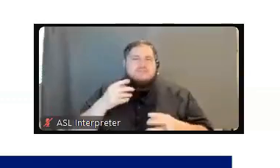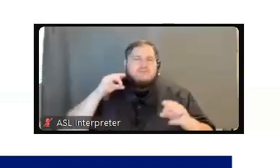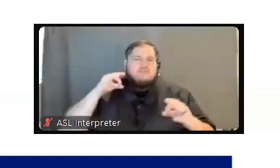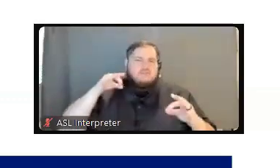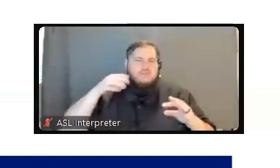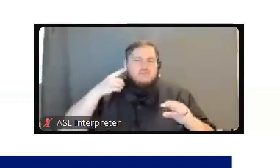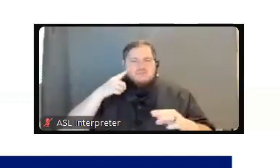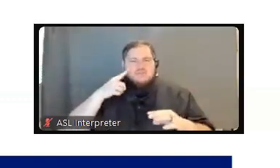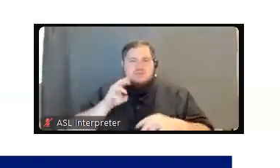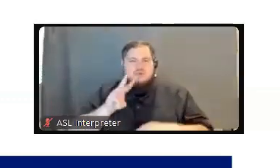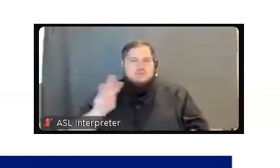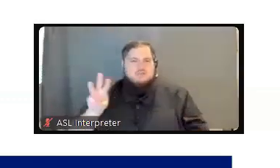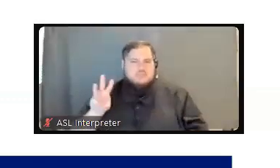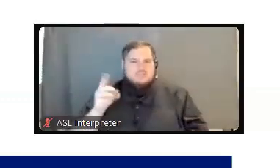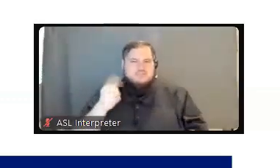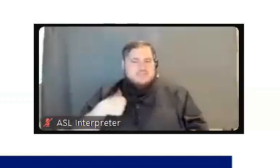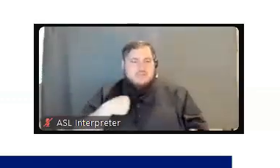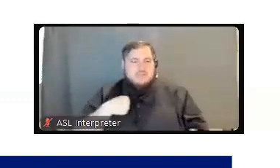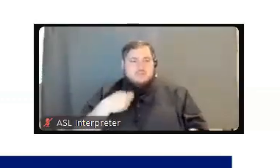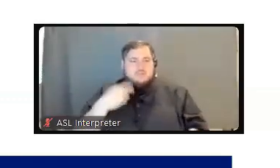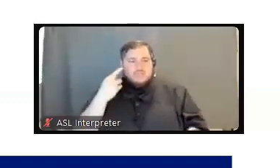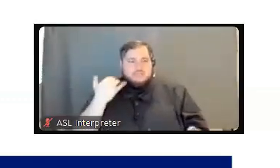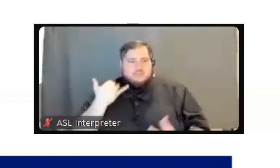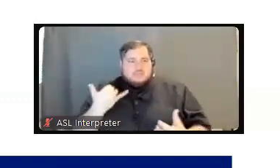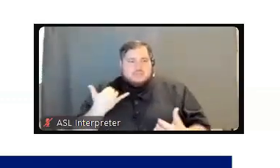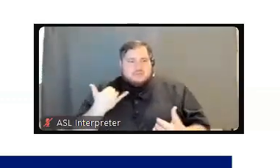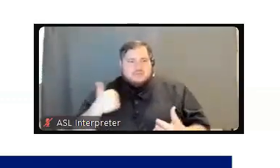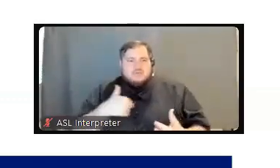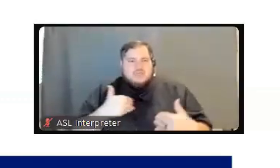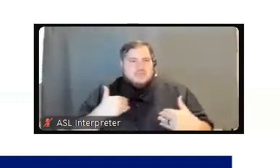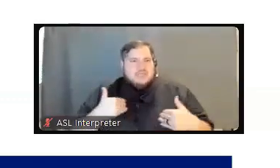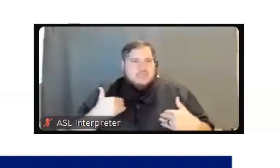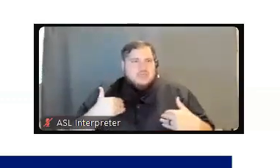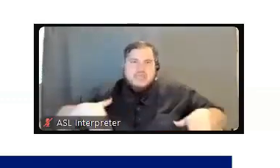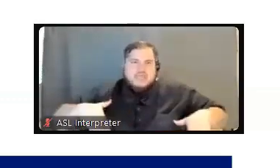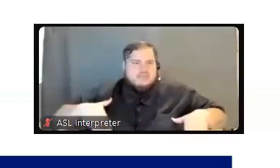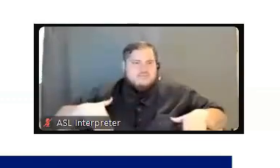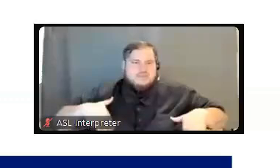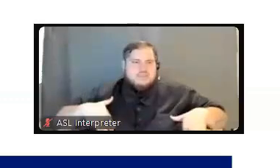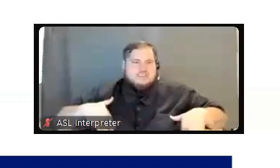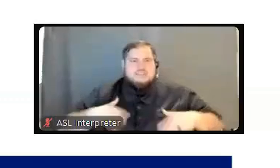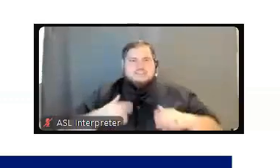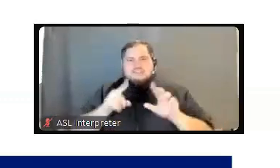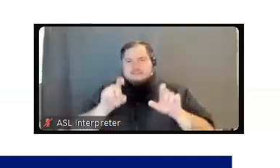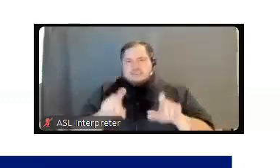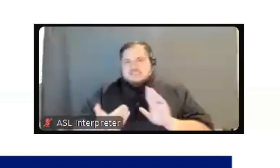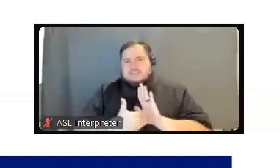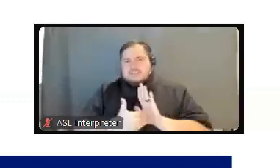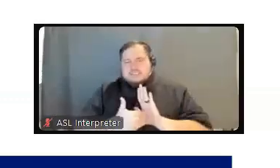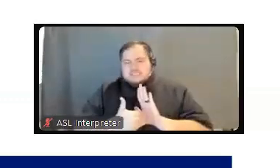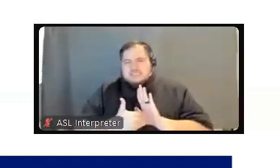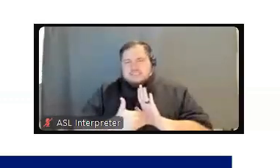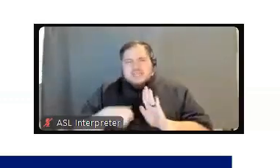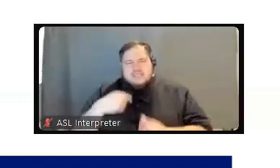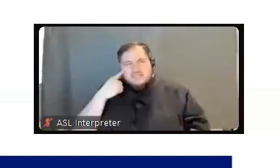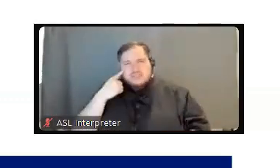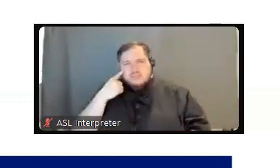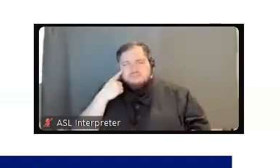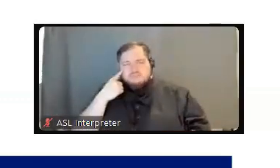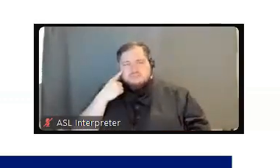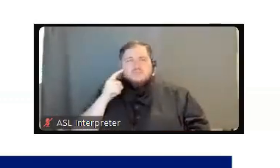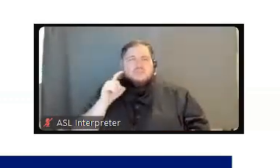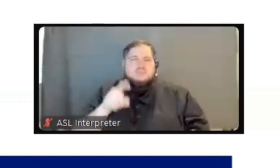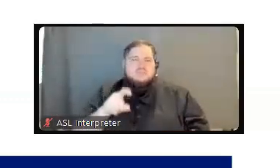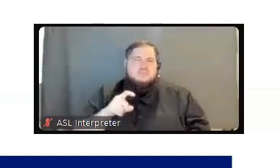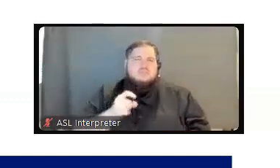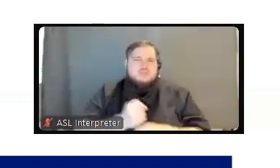that I am realizing as I'm speaking right now, we haven't retested that. And I think that might be something worth making sure